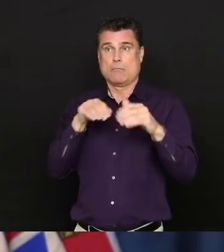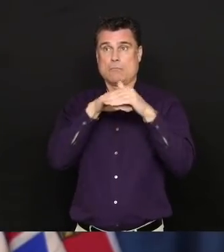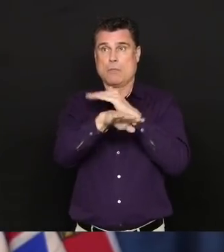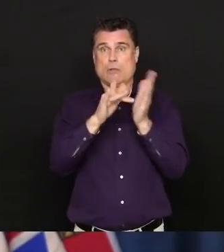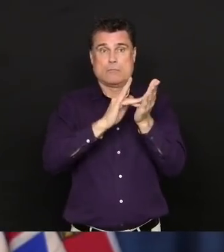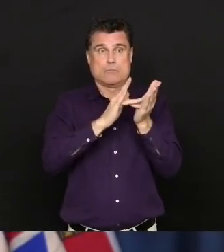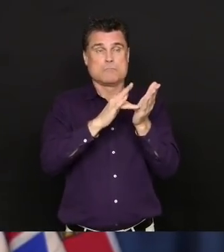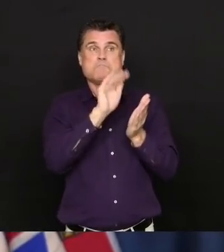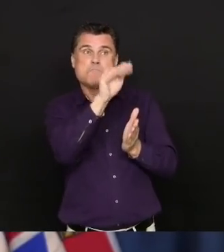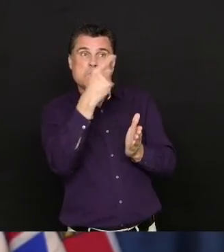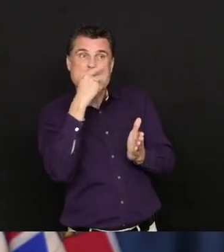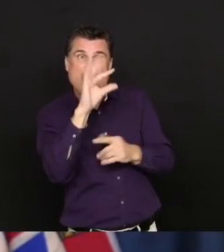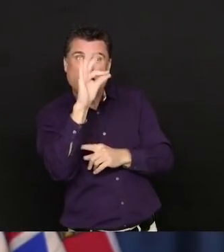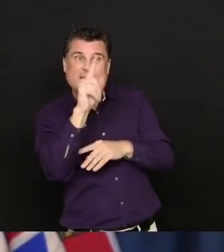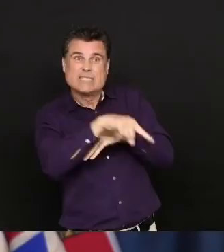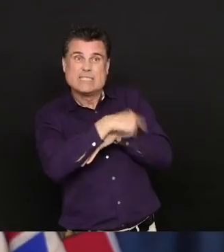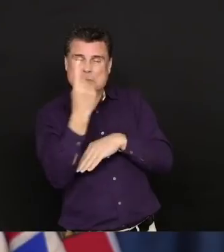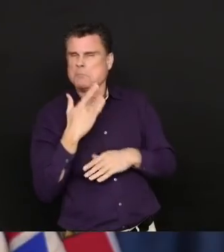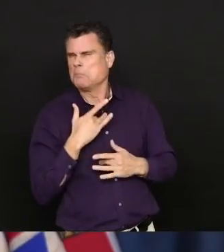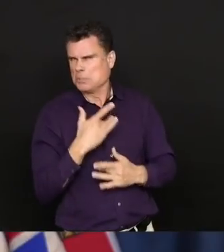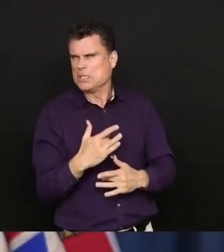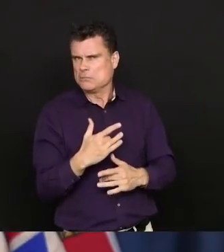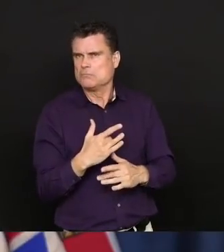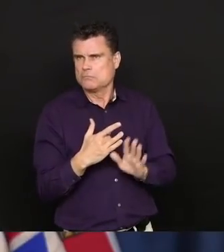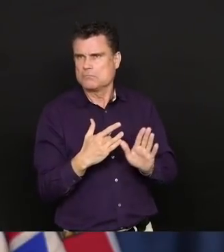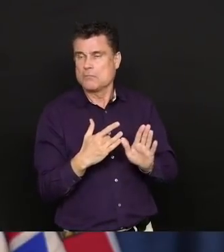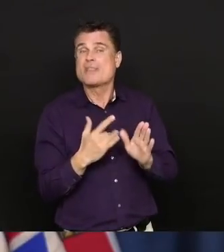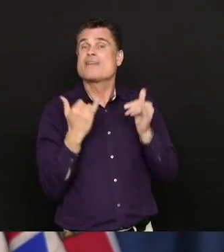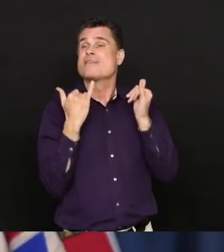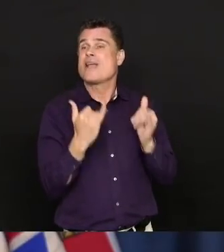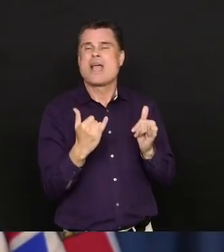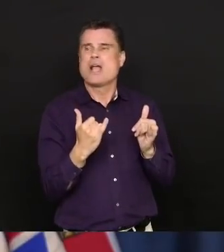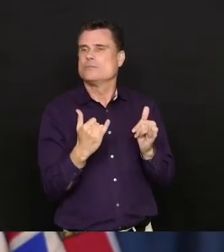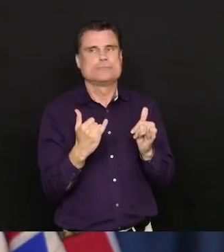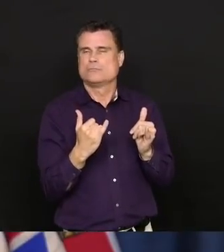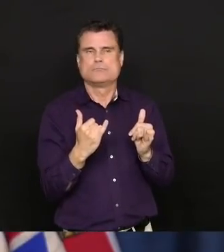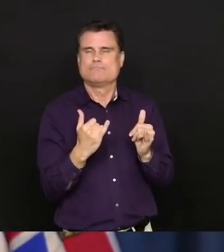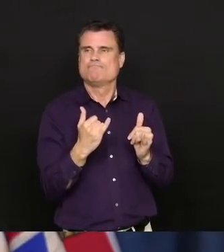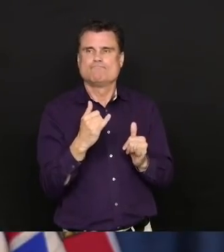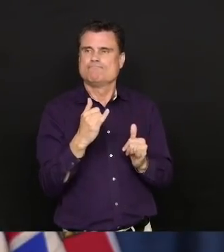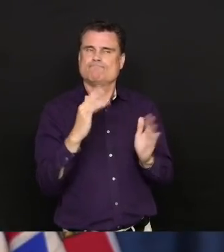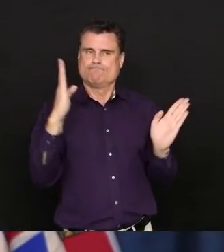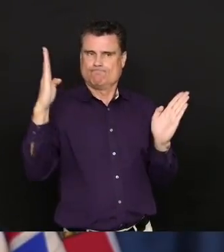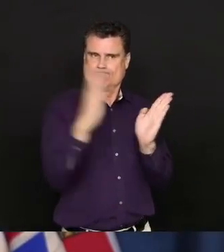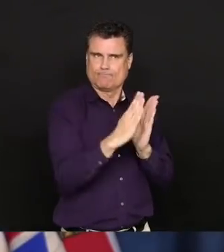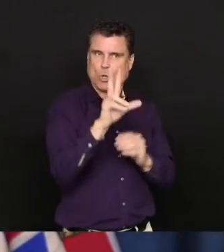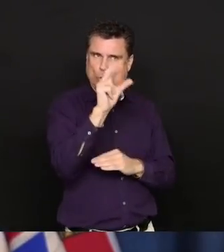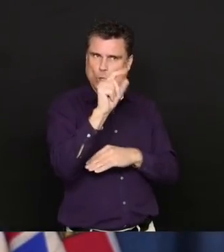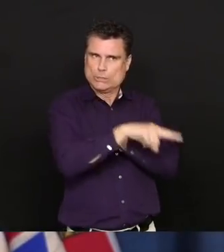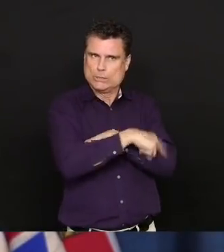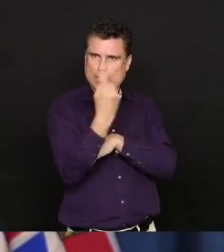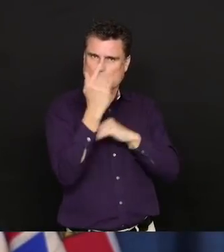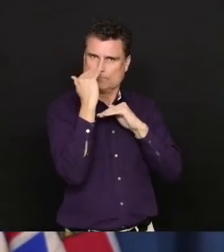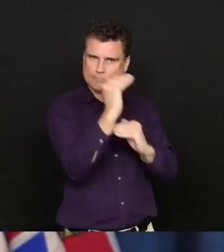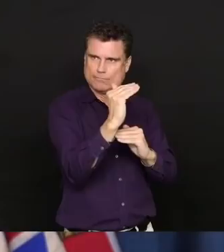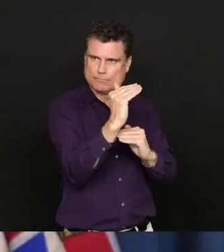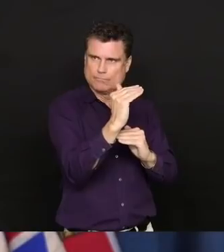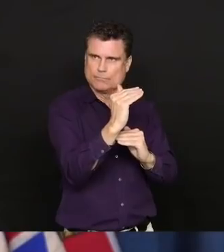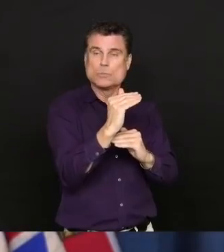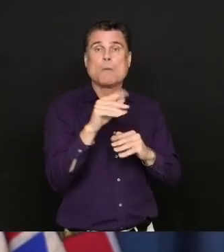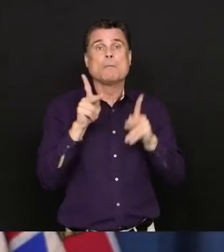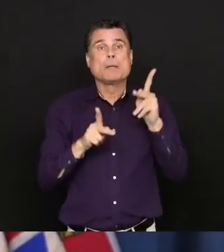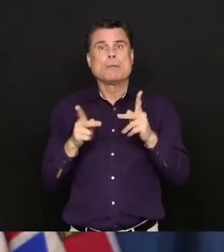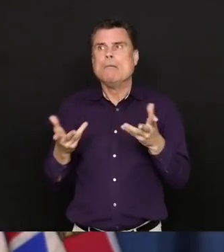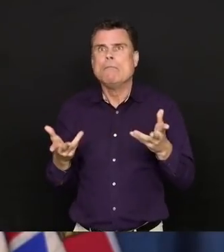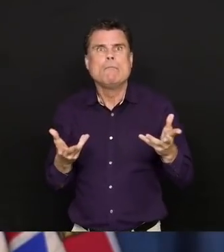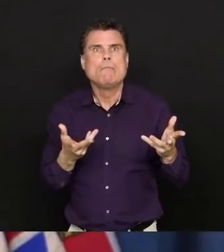would kick in if people had to go back three times instead of the 90-day prescription, and we are addressing that.